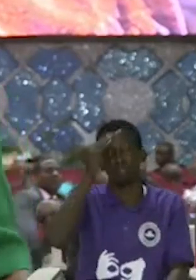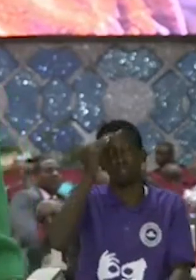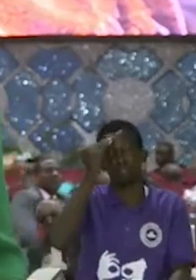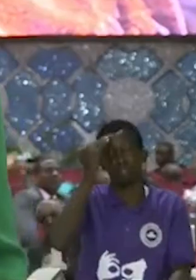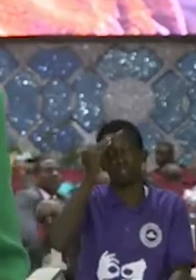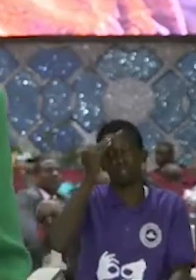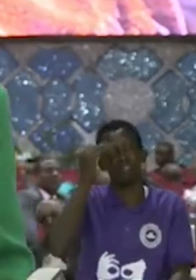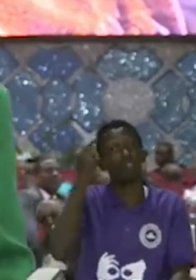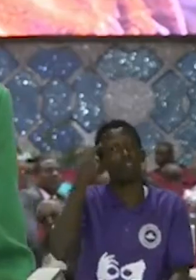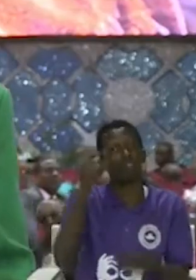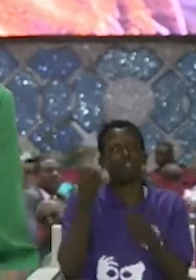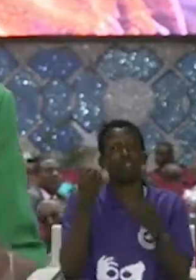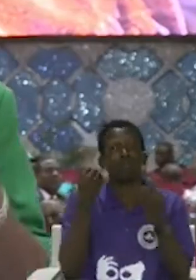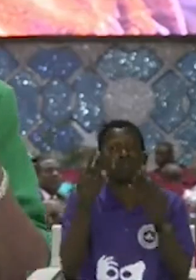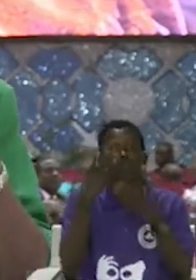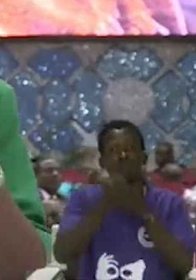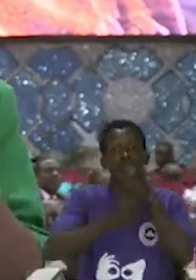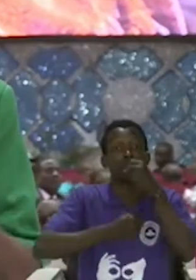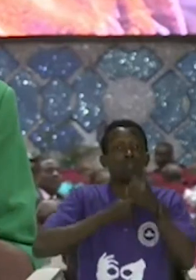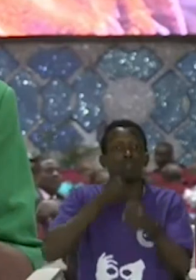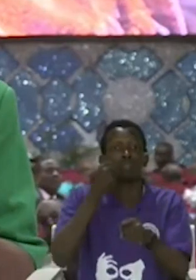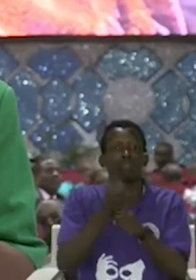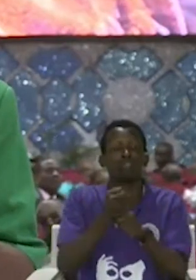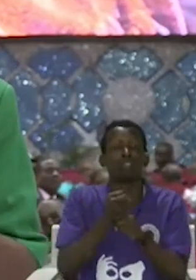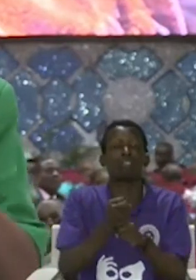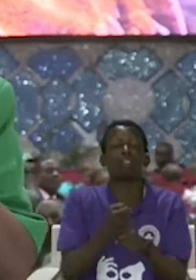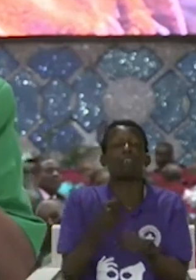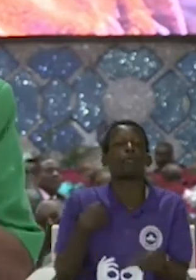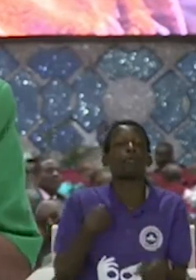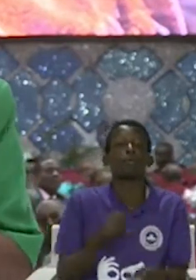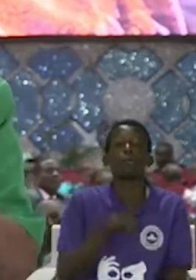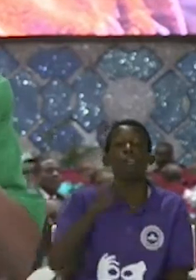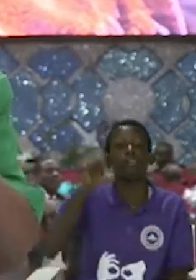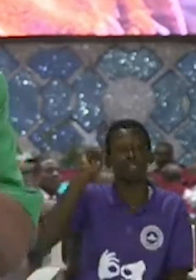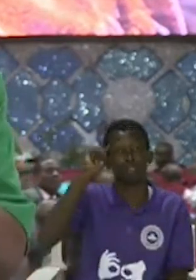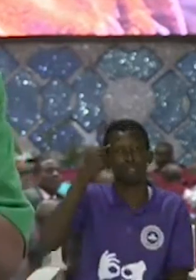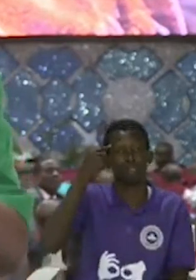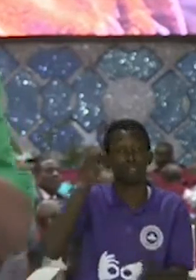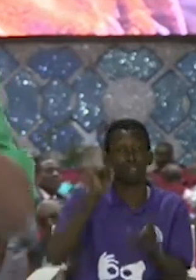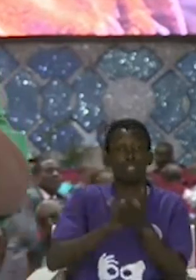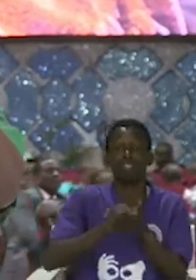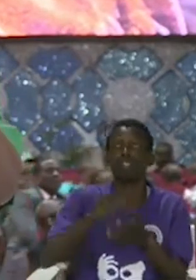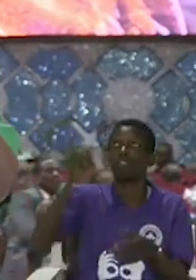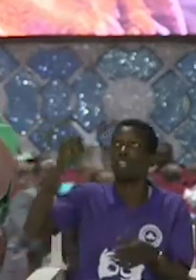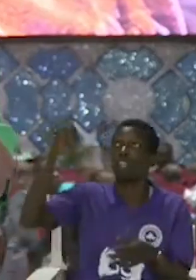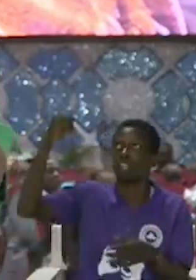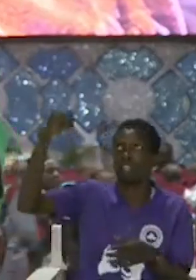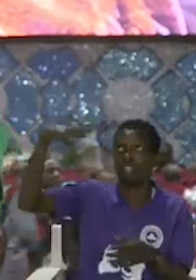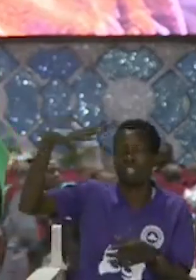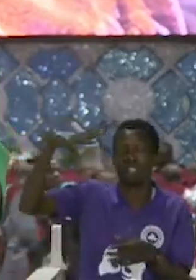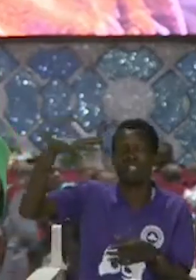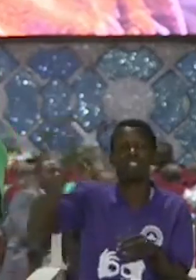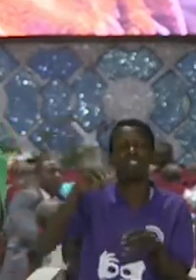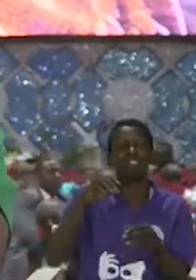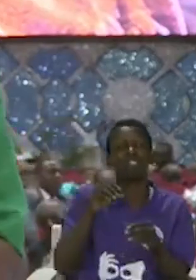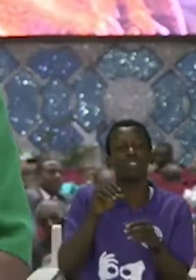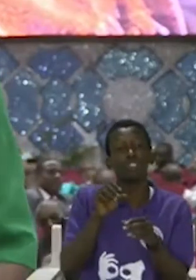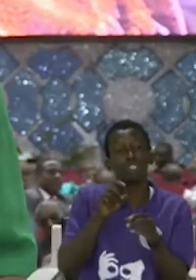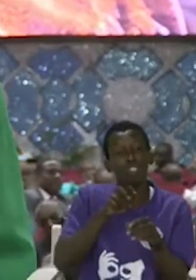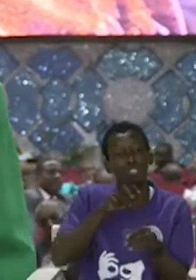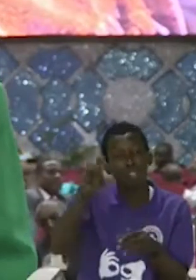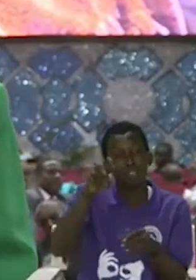years, we taught that light travels in straight